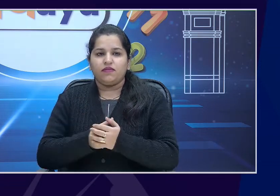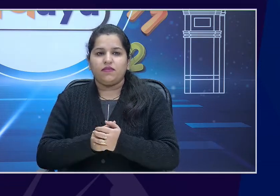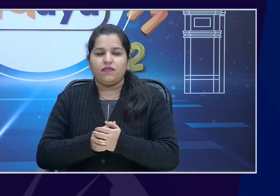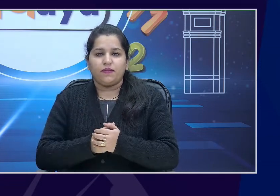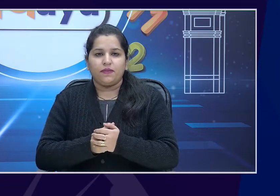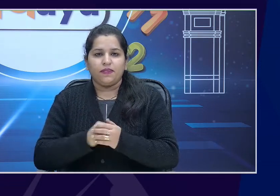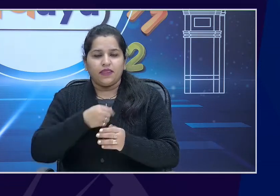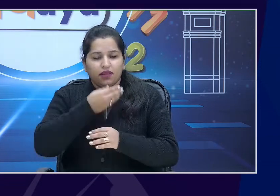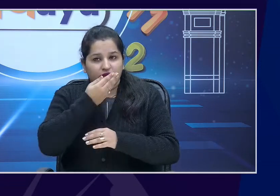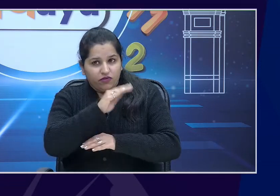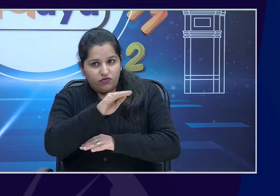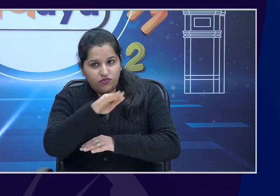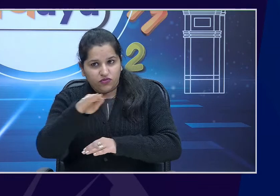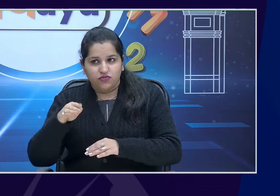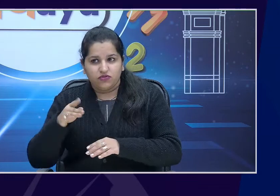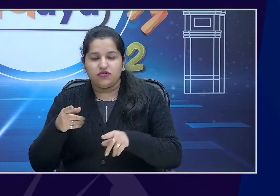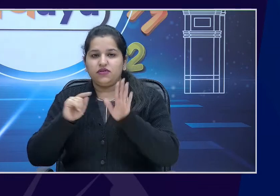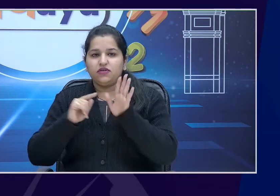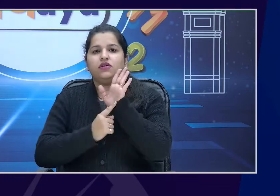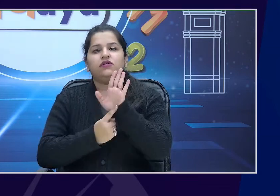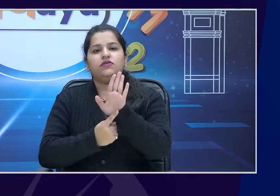that.